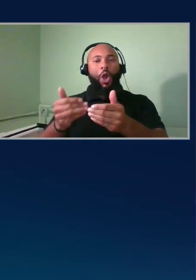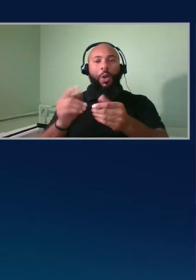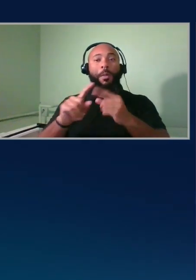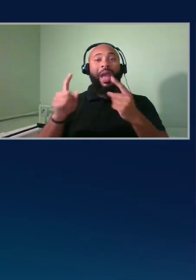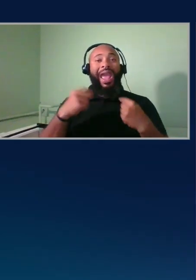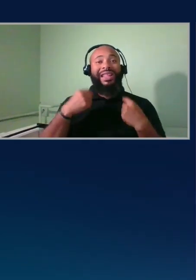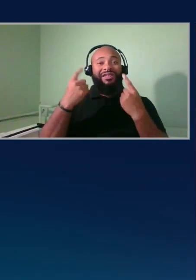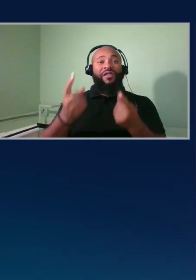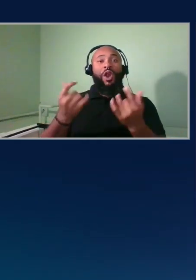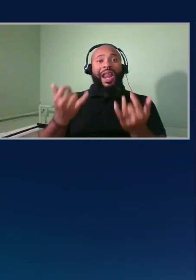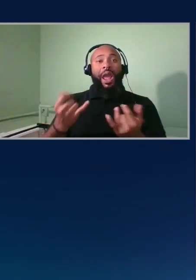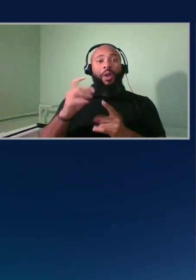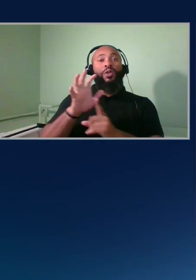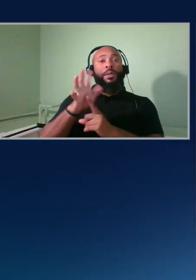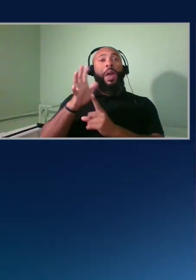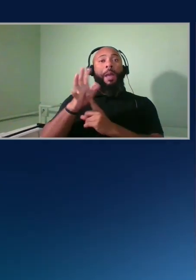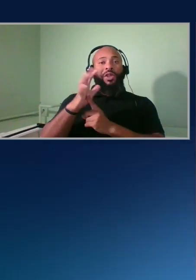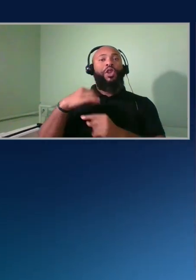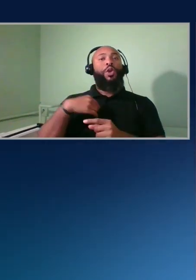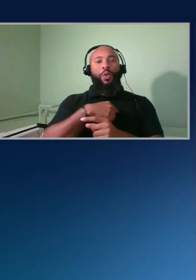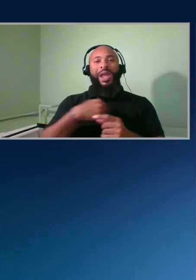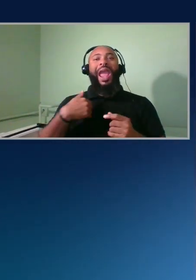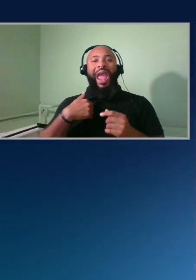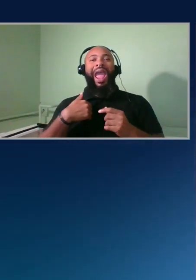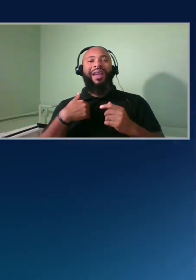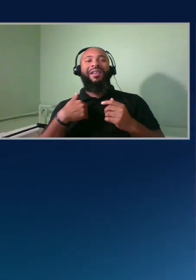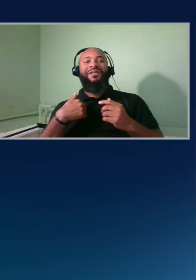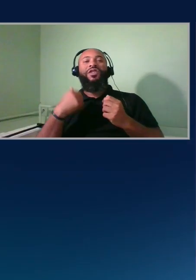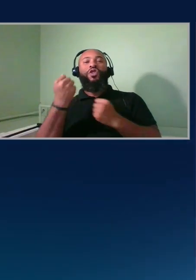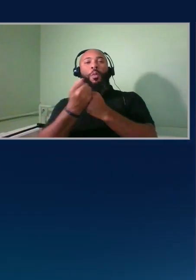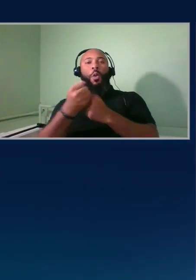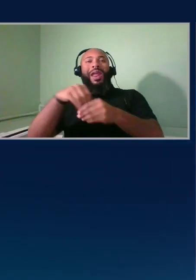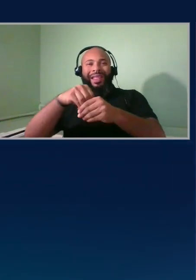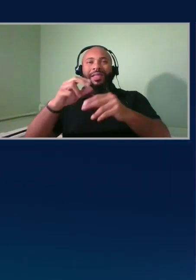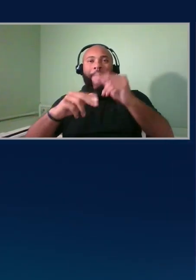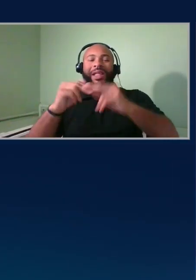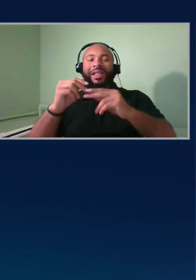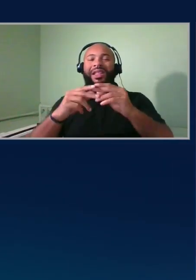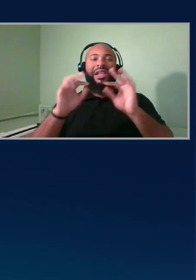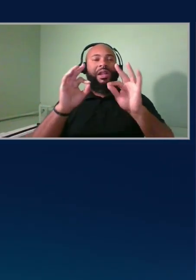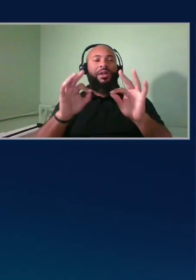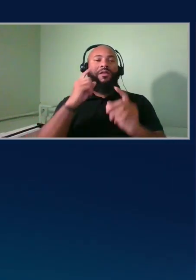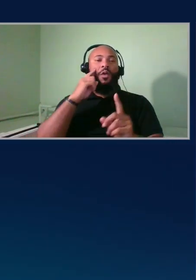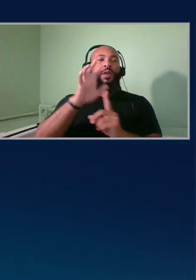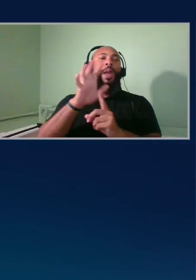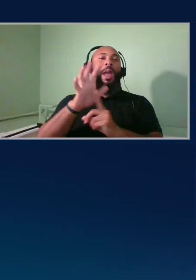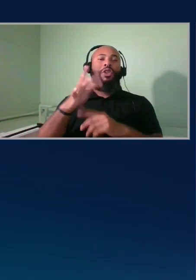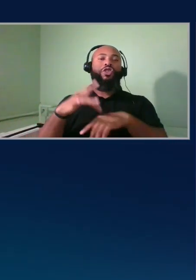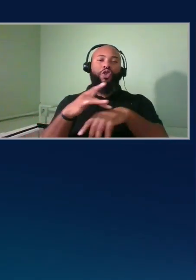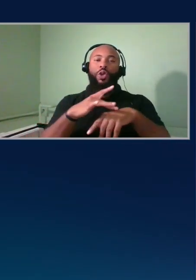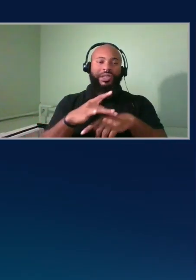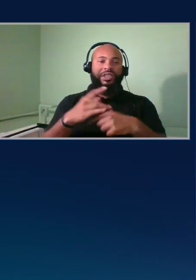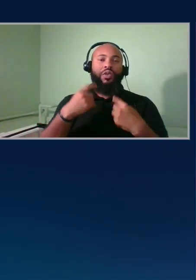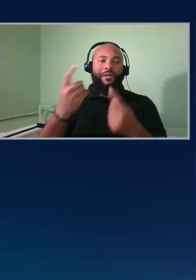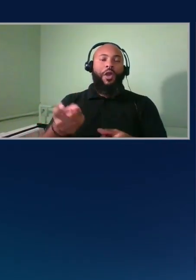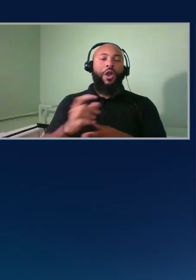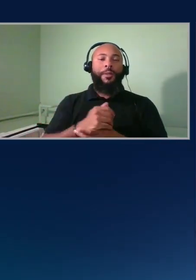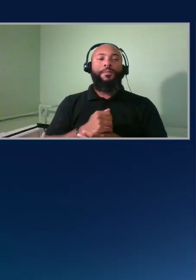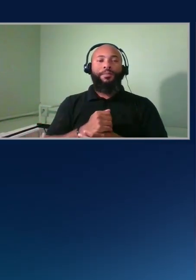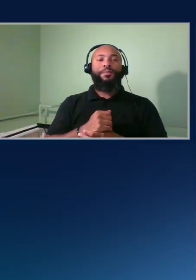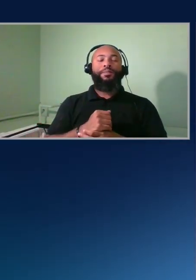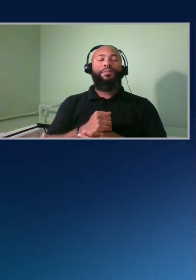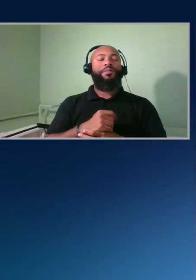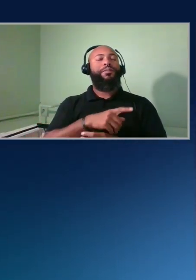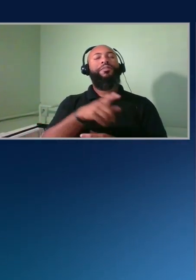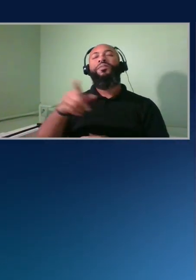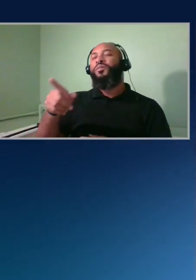Okay, that's great. And are there tips? Yes. Like about being,